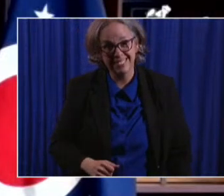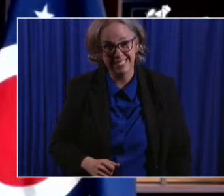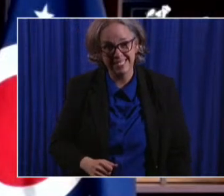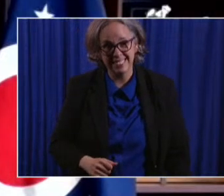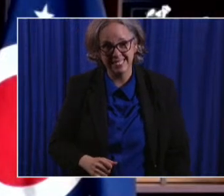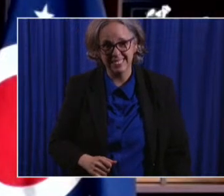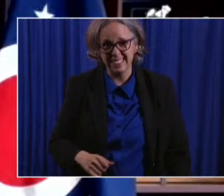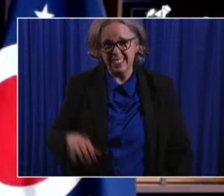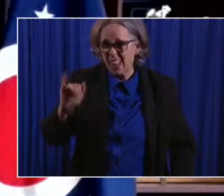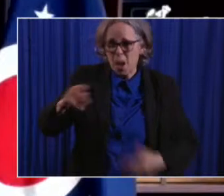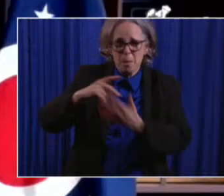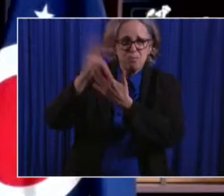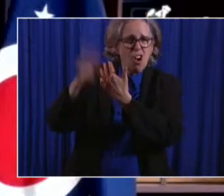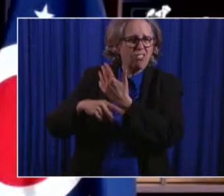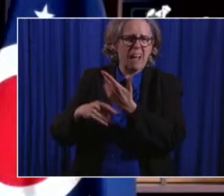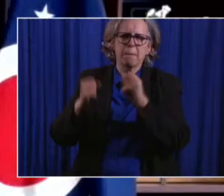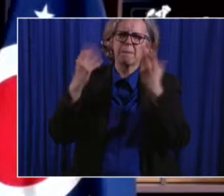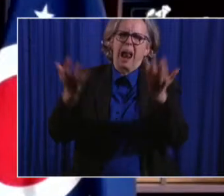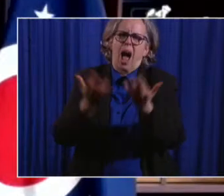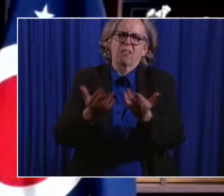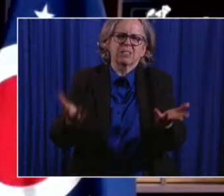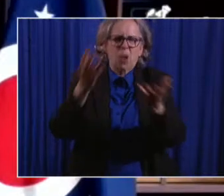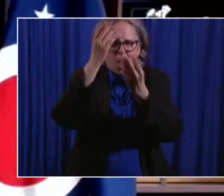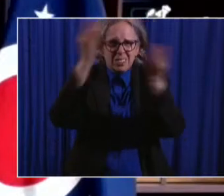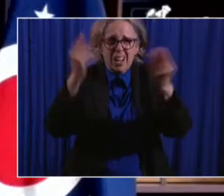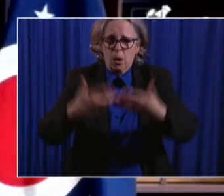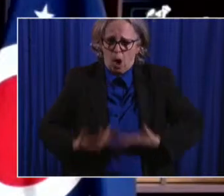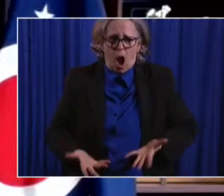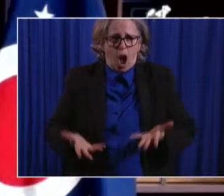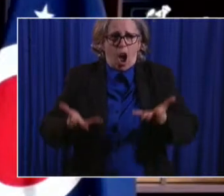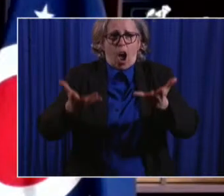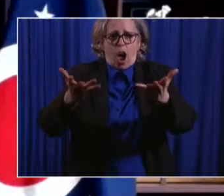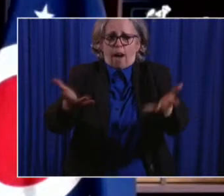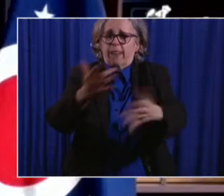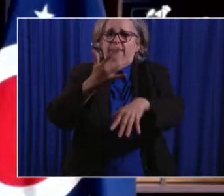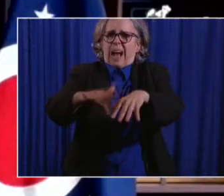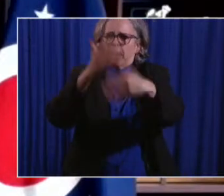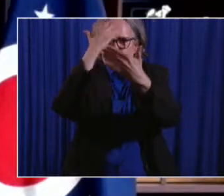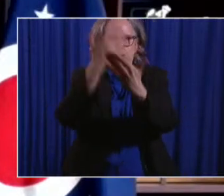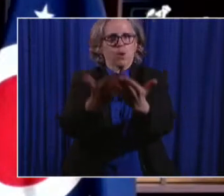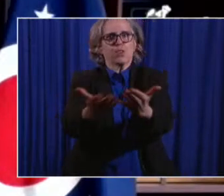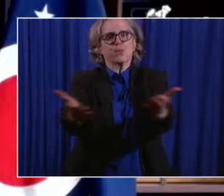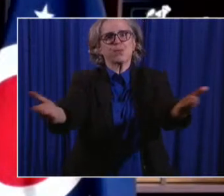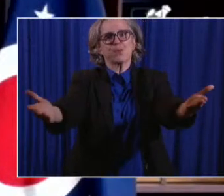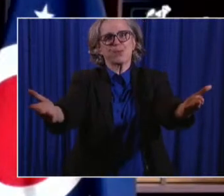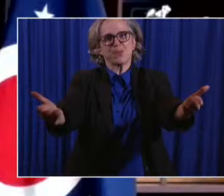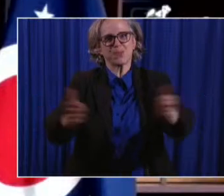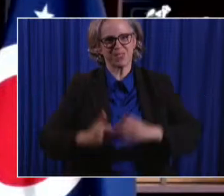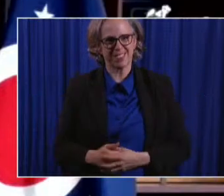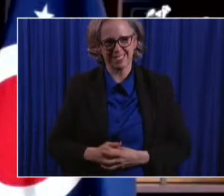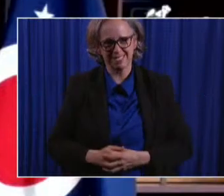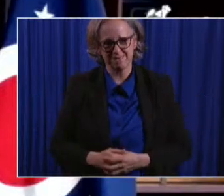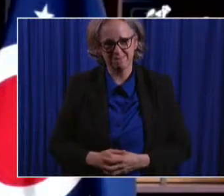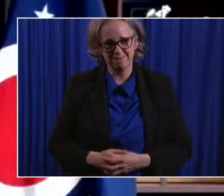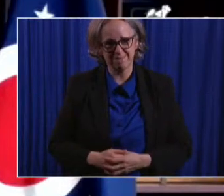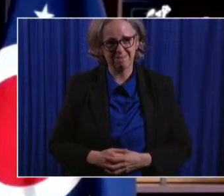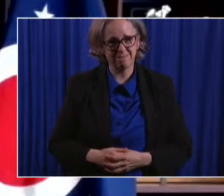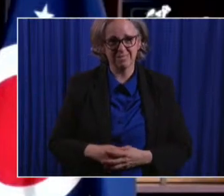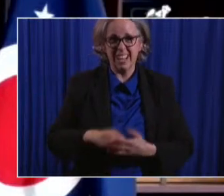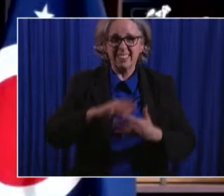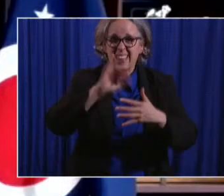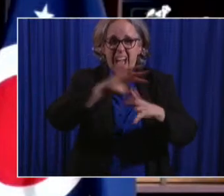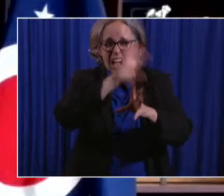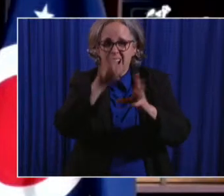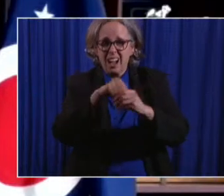all the resources that we are making available. And every one of these that I've talked about today is at no cost